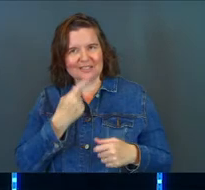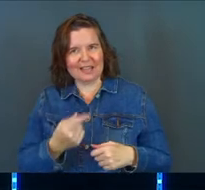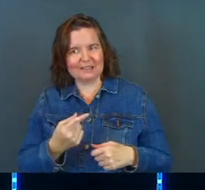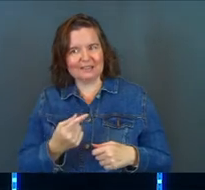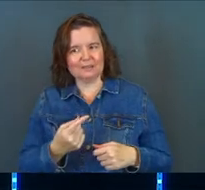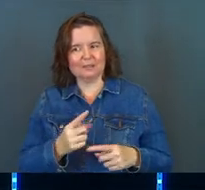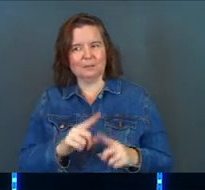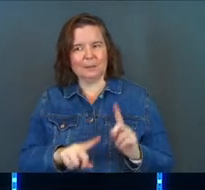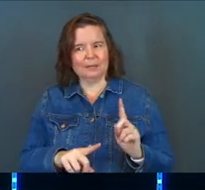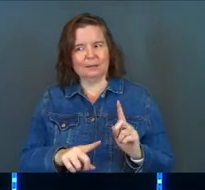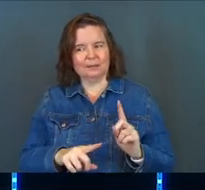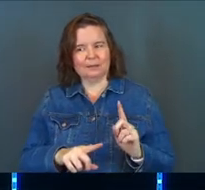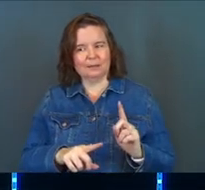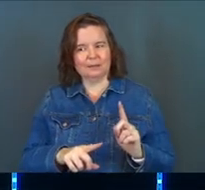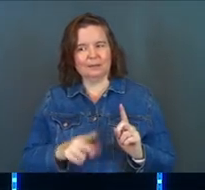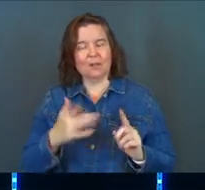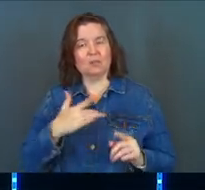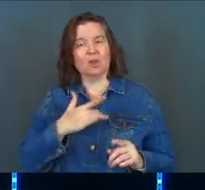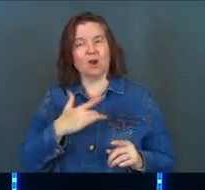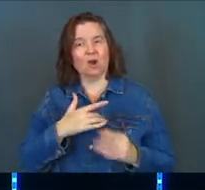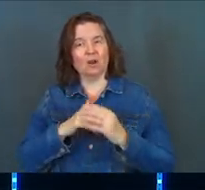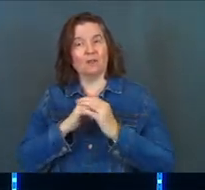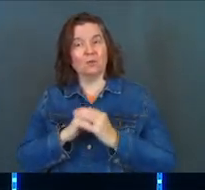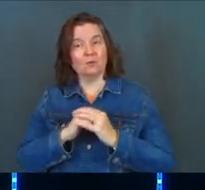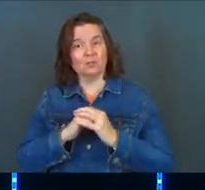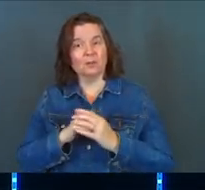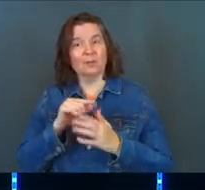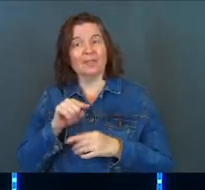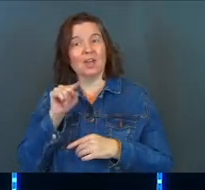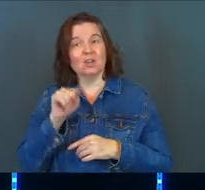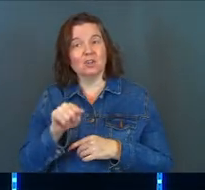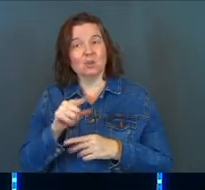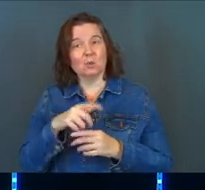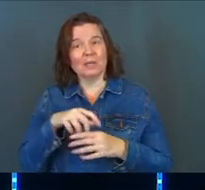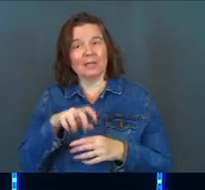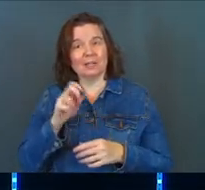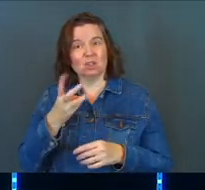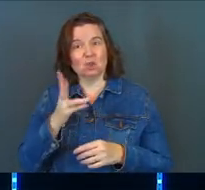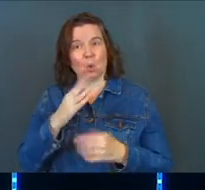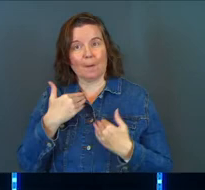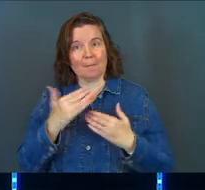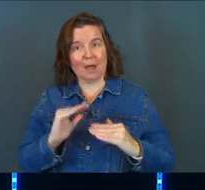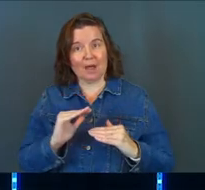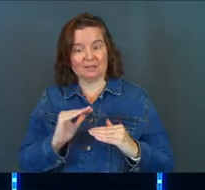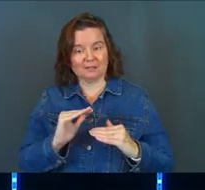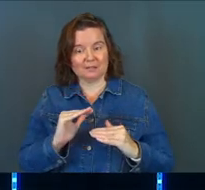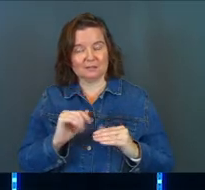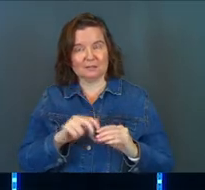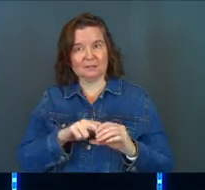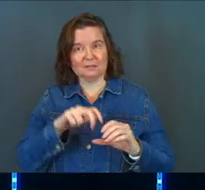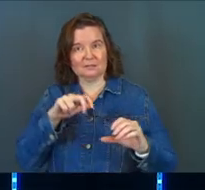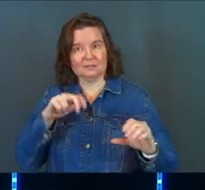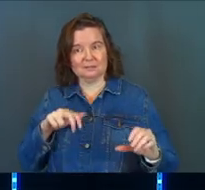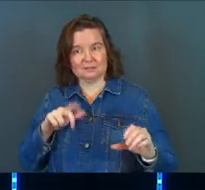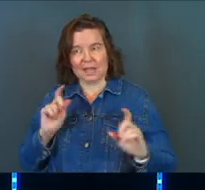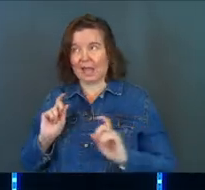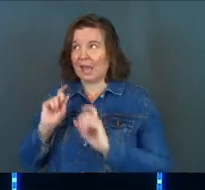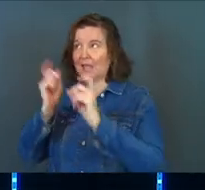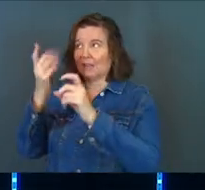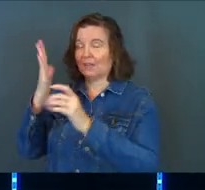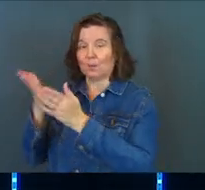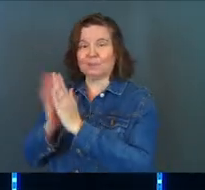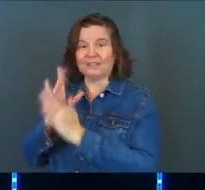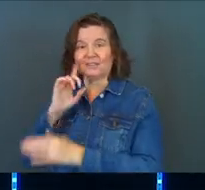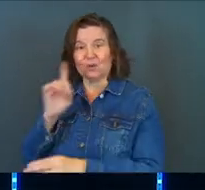said, but the heart of worship is that you would get out of your box and give God what he's asked for,